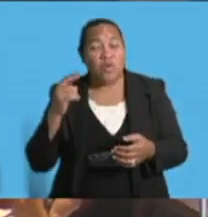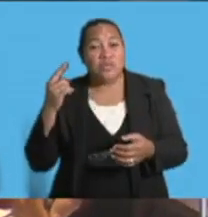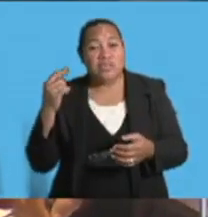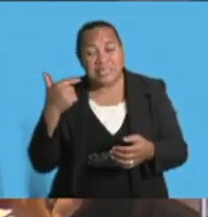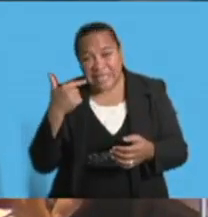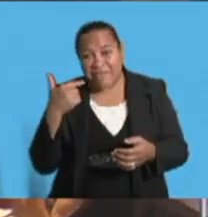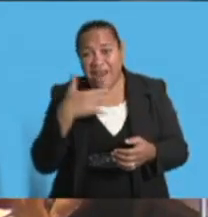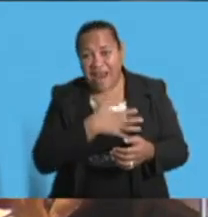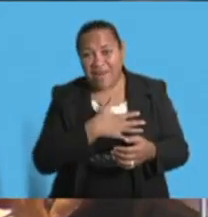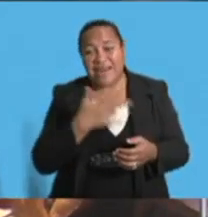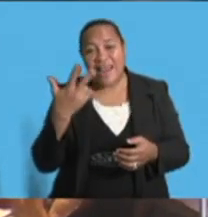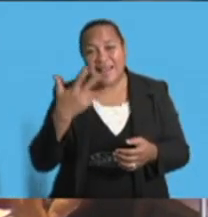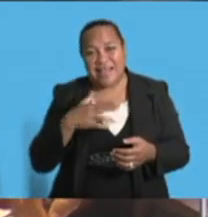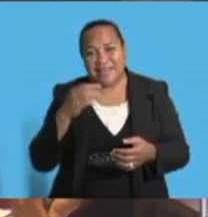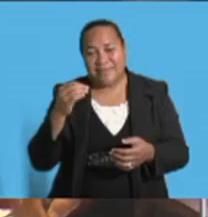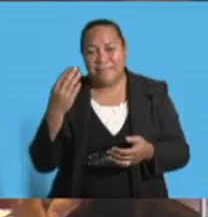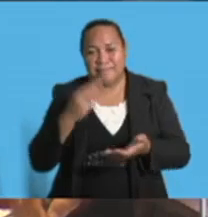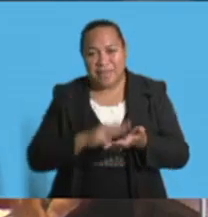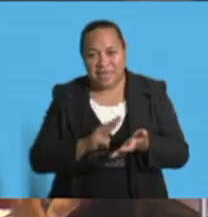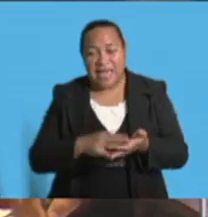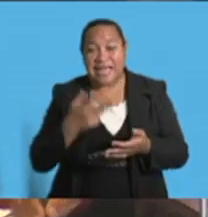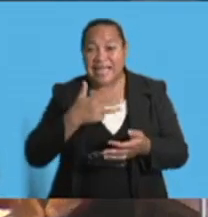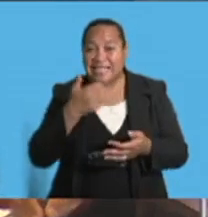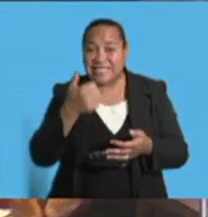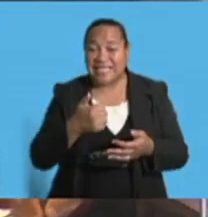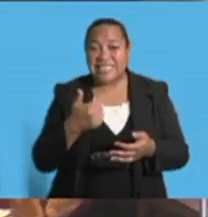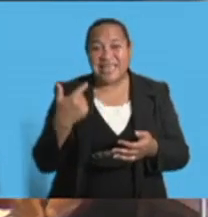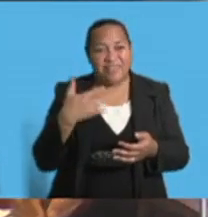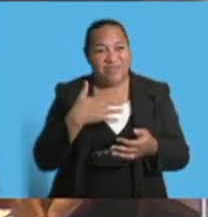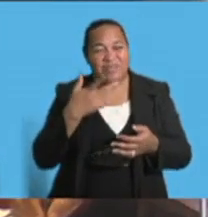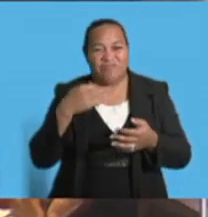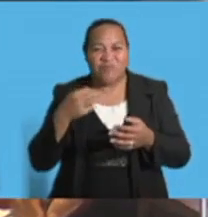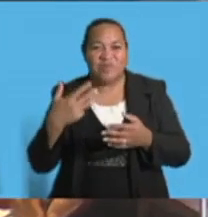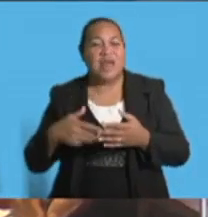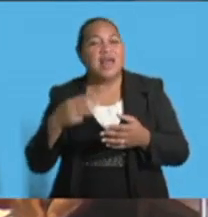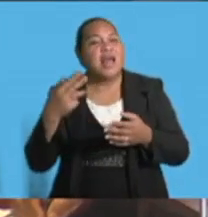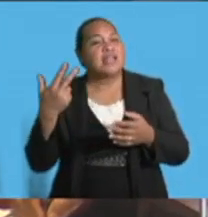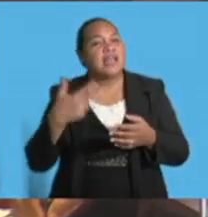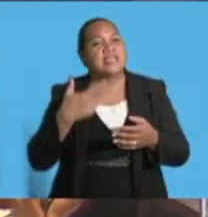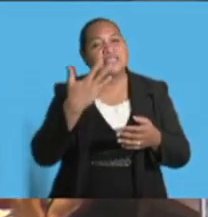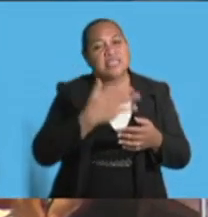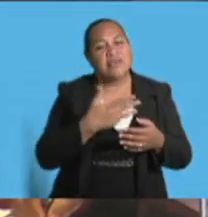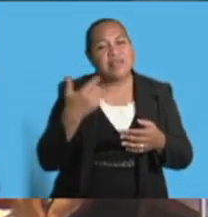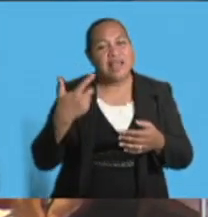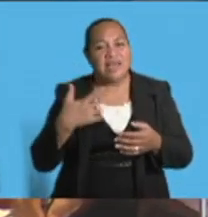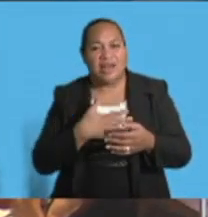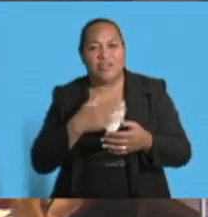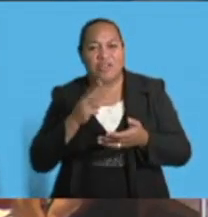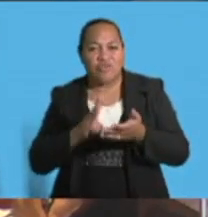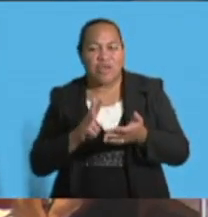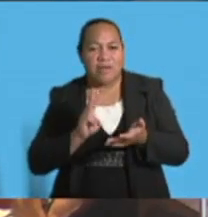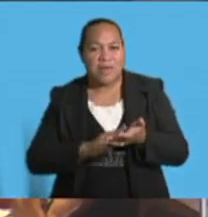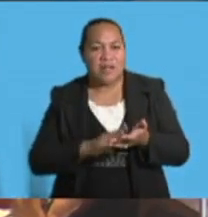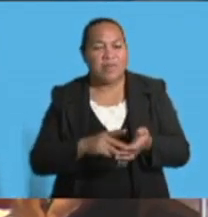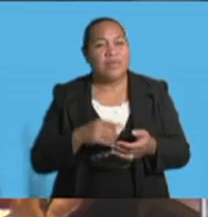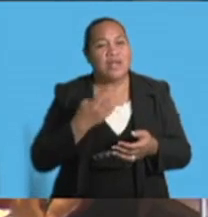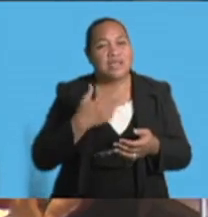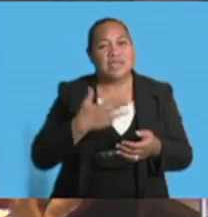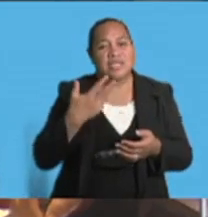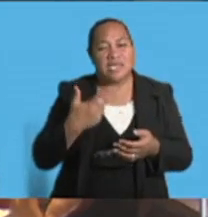million. 96, 729 million. 97, 803 million. 1998, 1.4